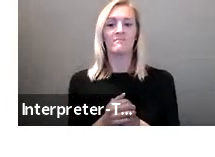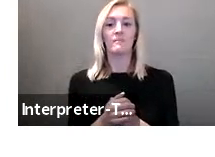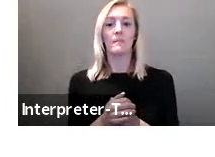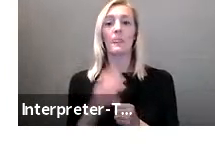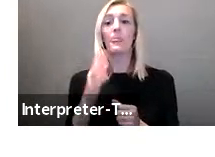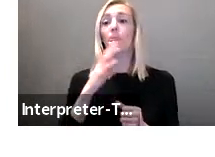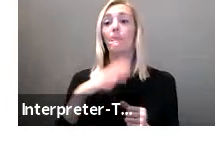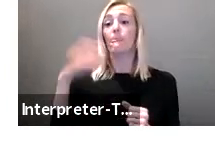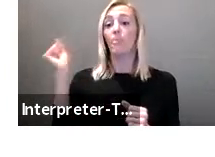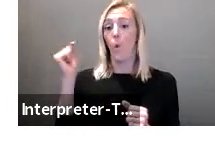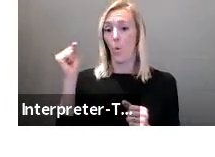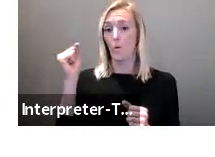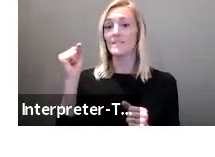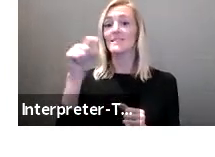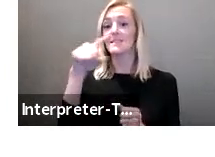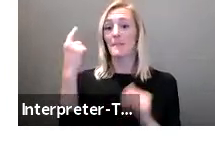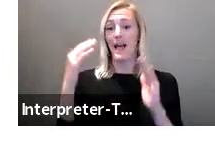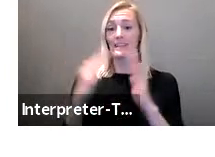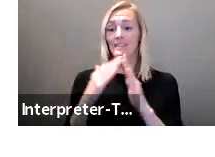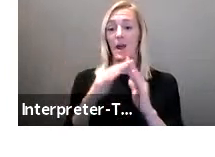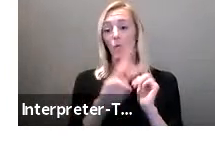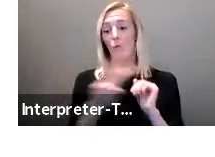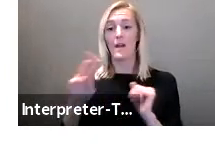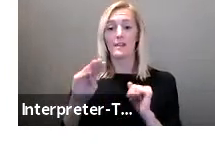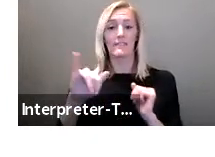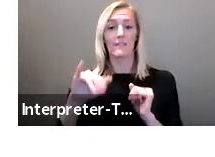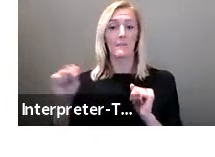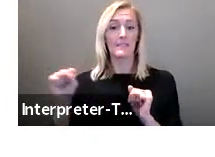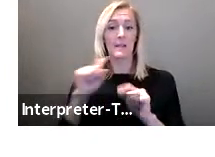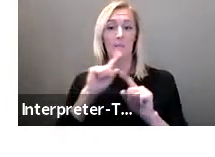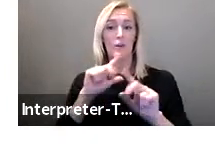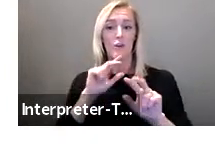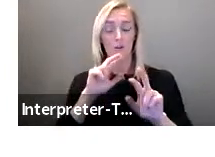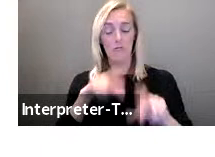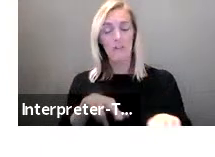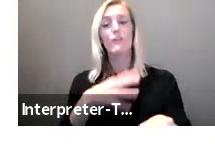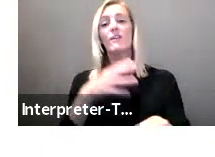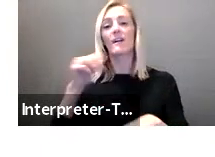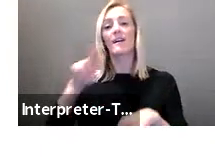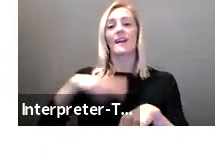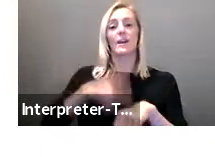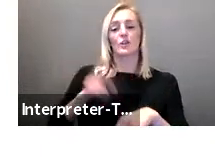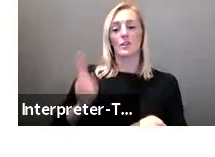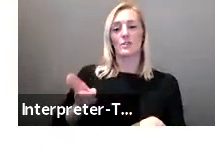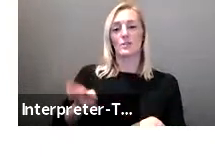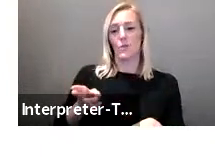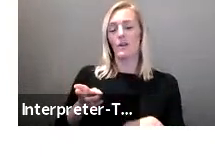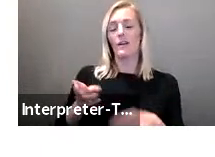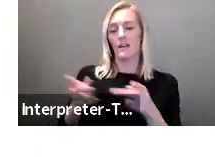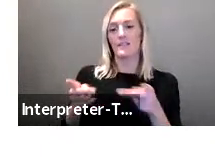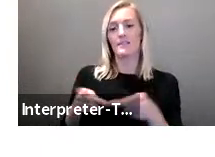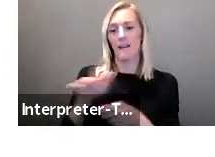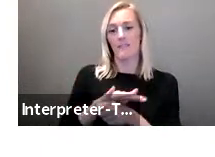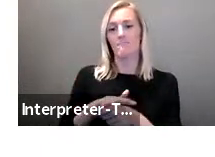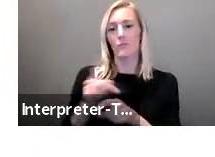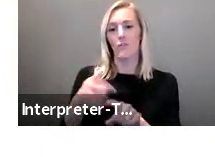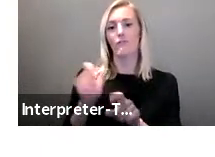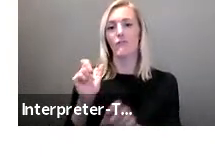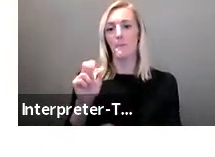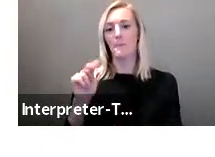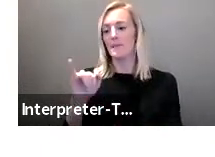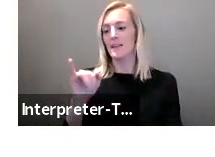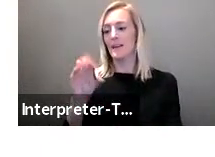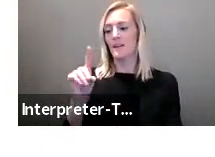oldest African-American town west of the Mississippi River and a National Historic Site. And is a